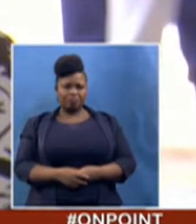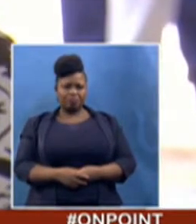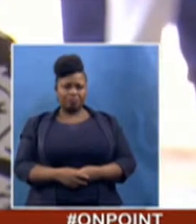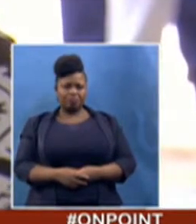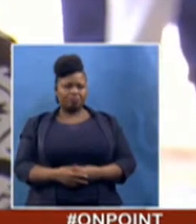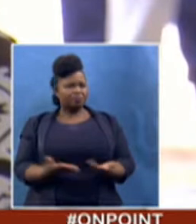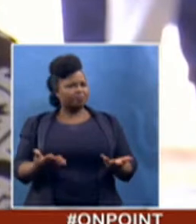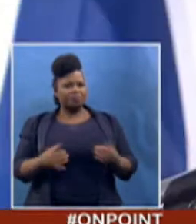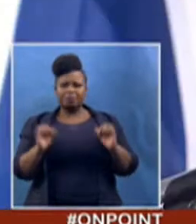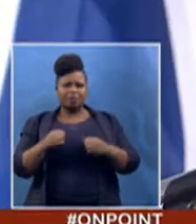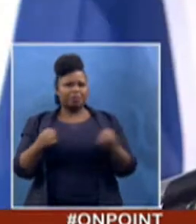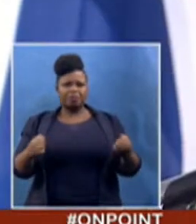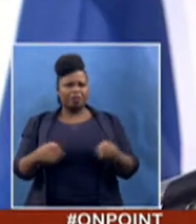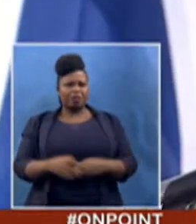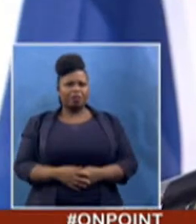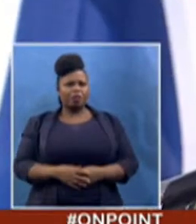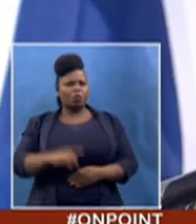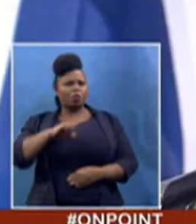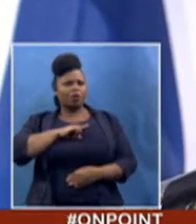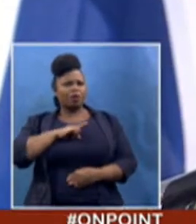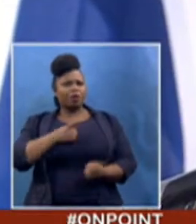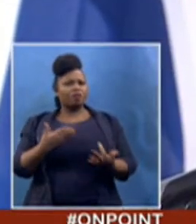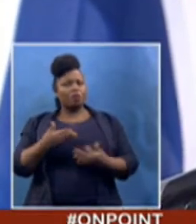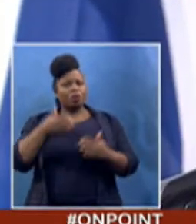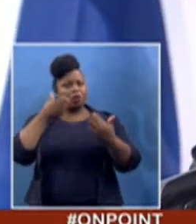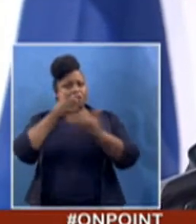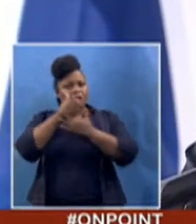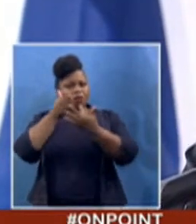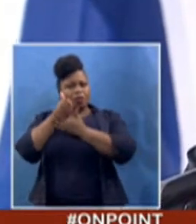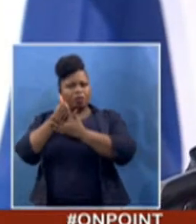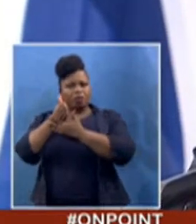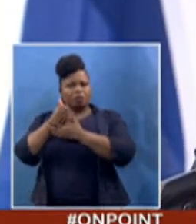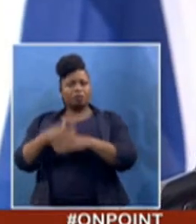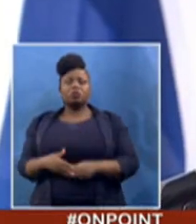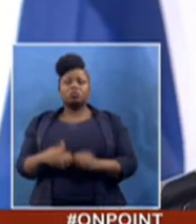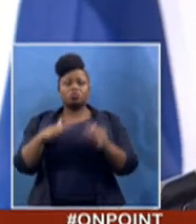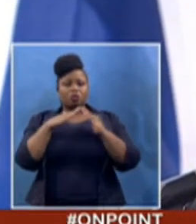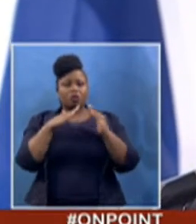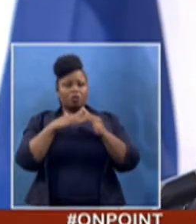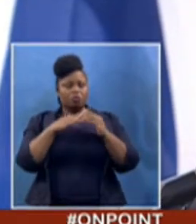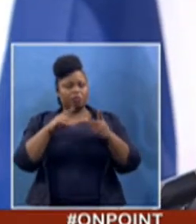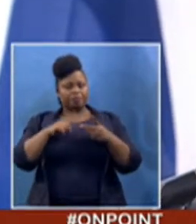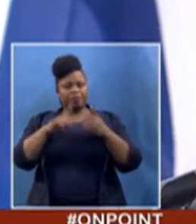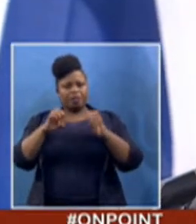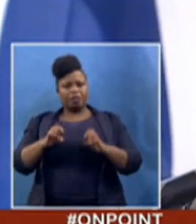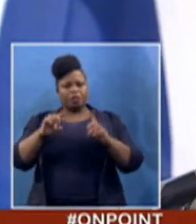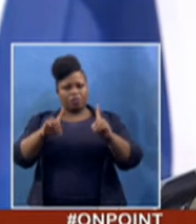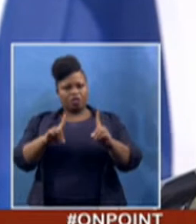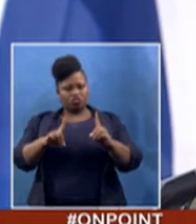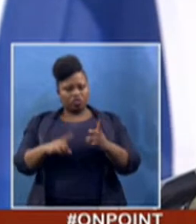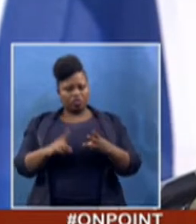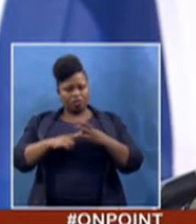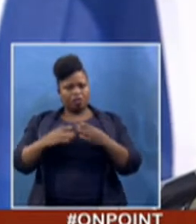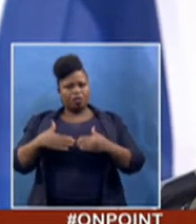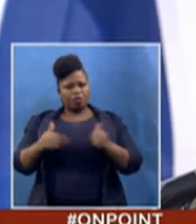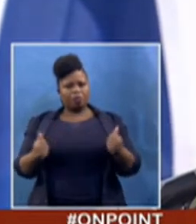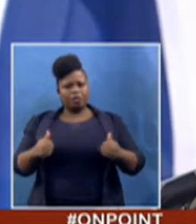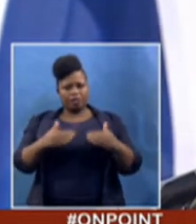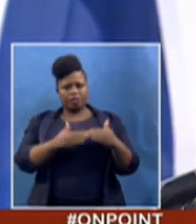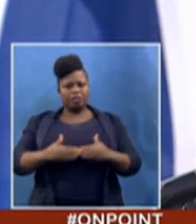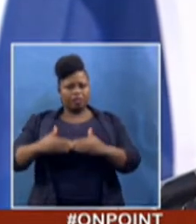that access to housing, education, and decent health care is